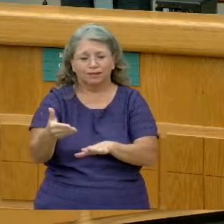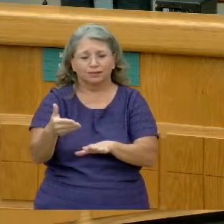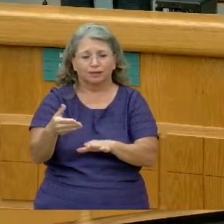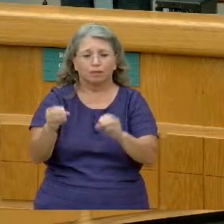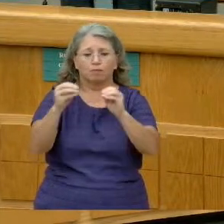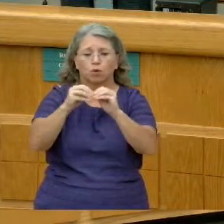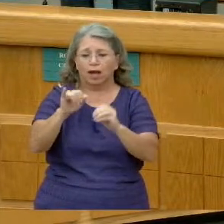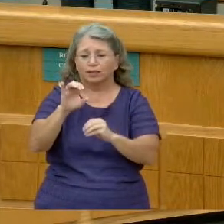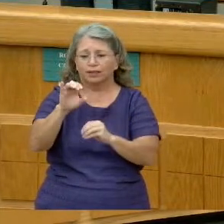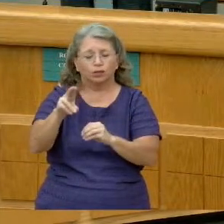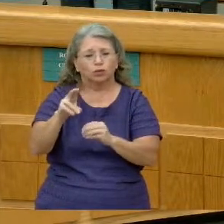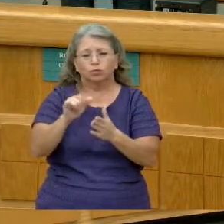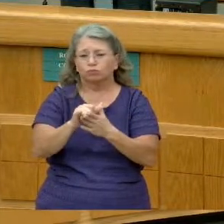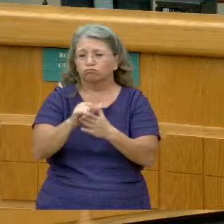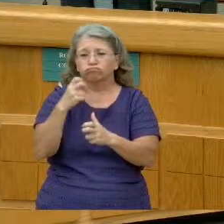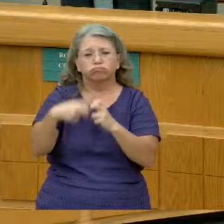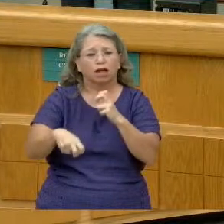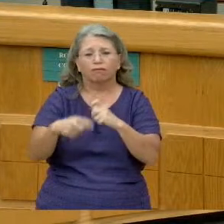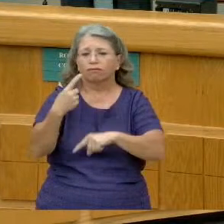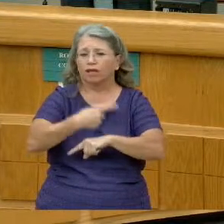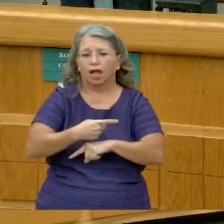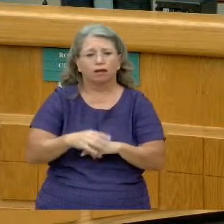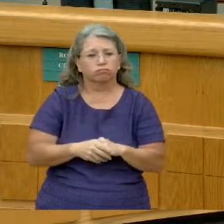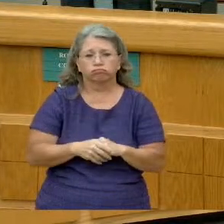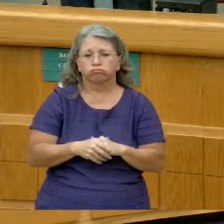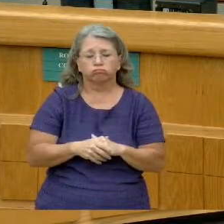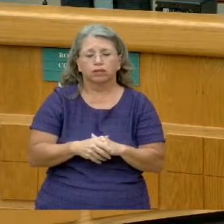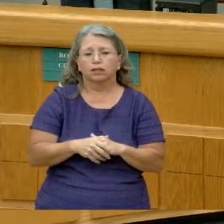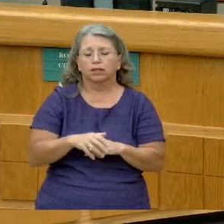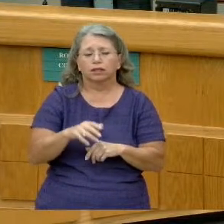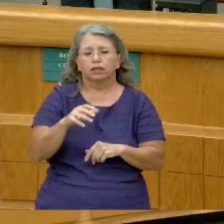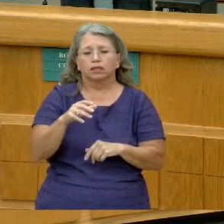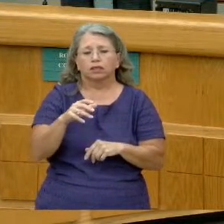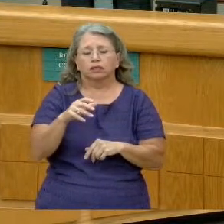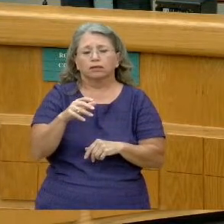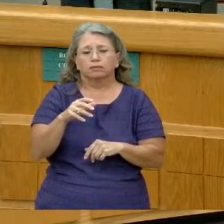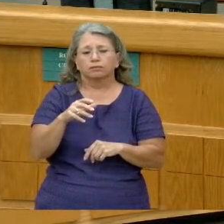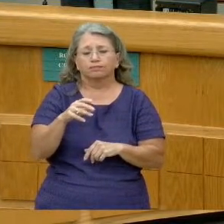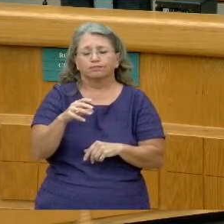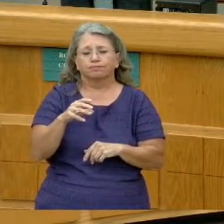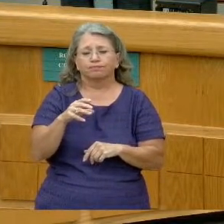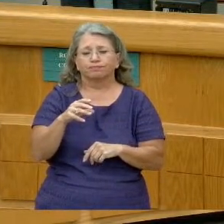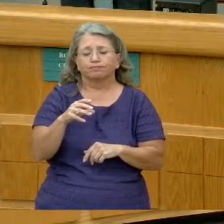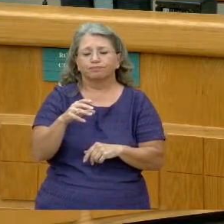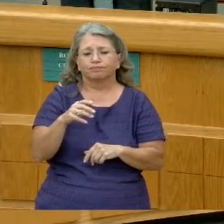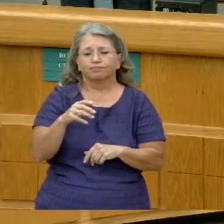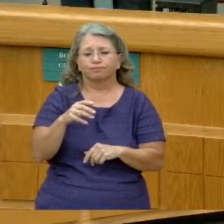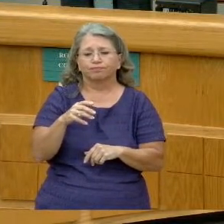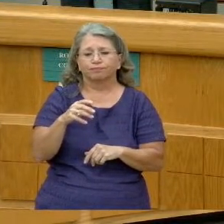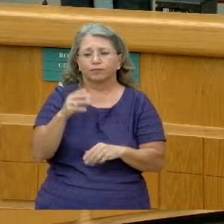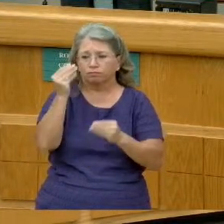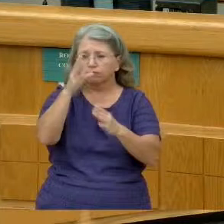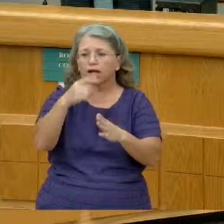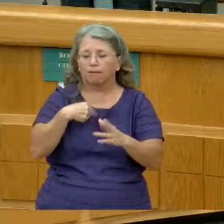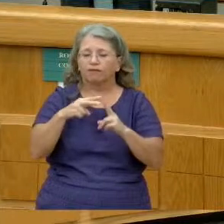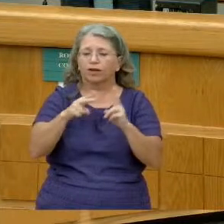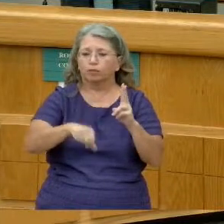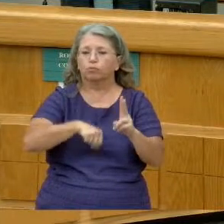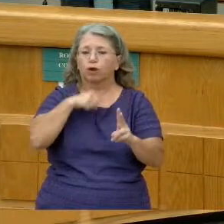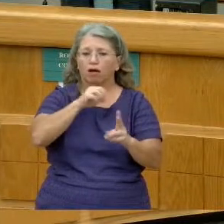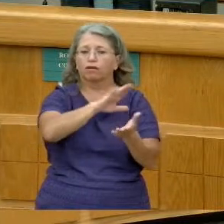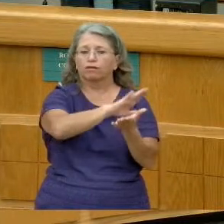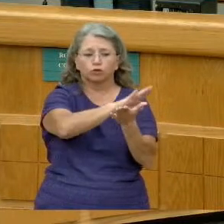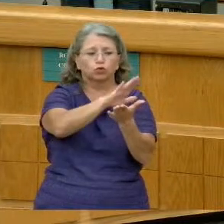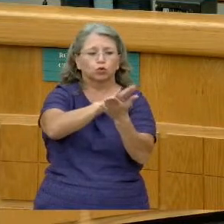been a brutal day. And I also want to share with you that I'm very proud of the schools and the school